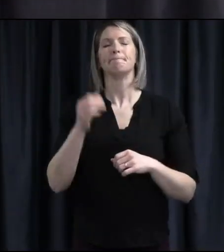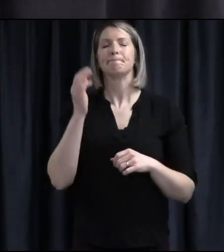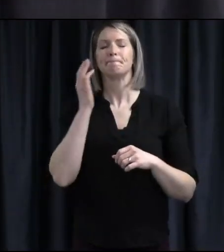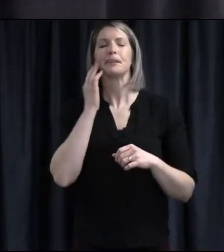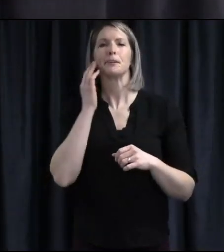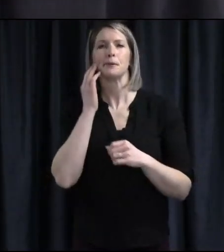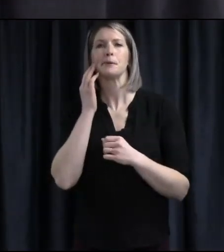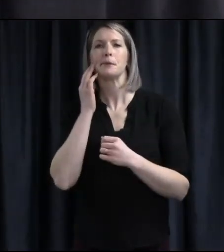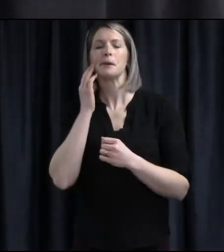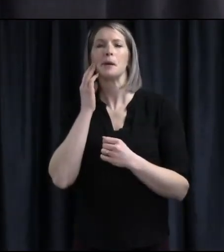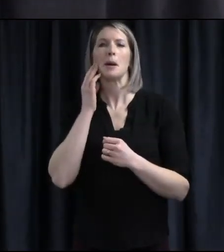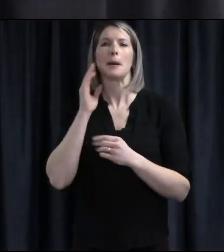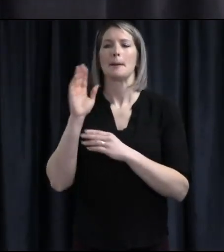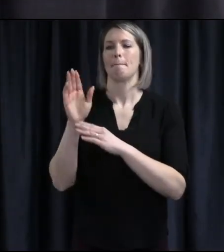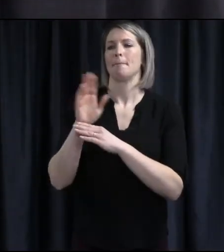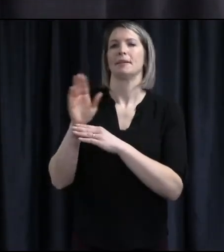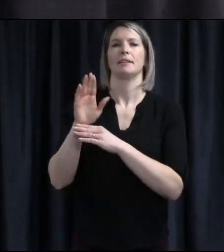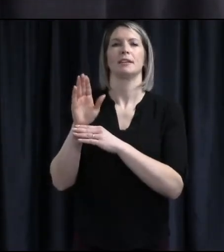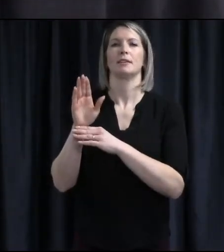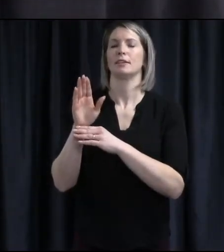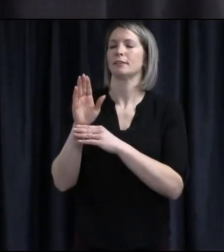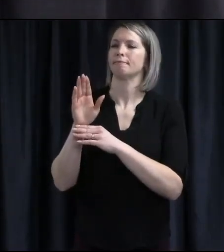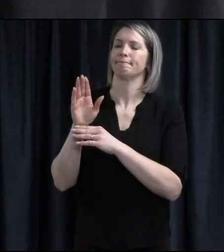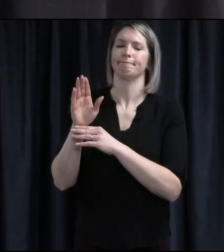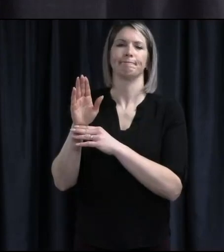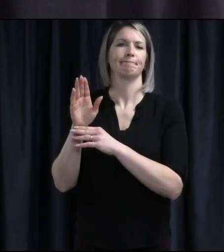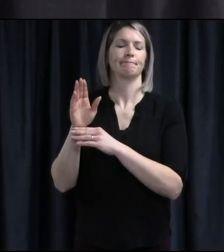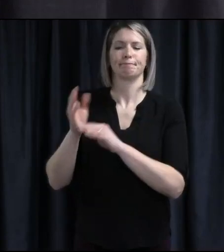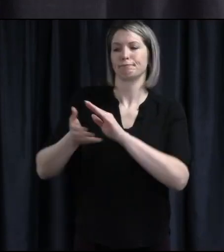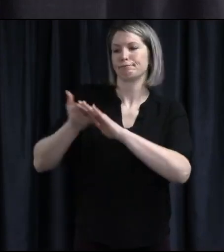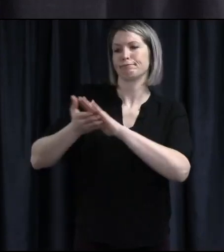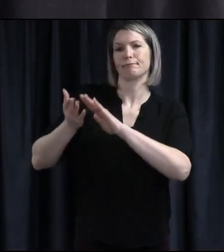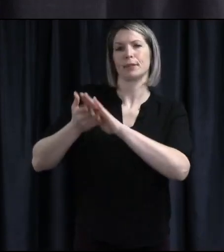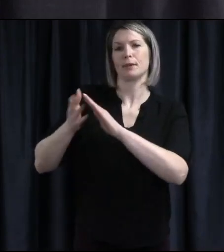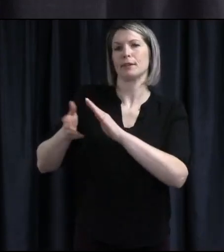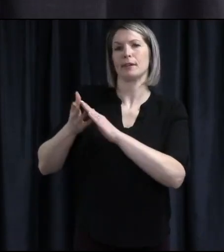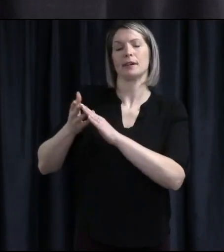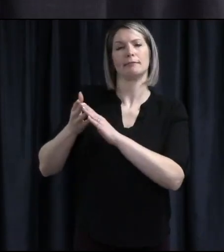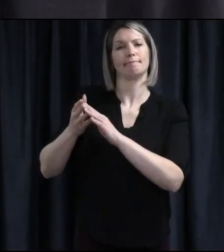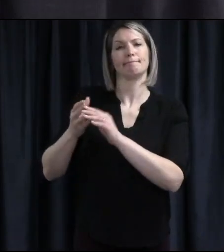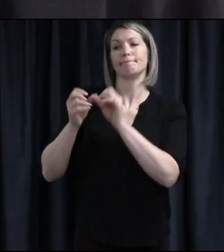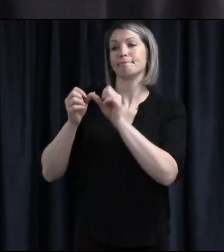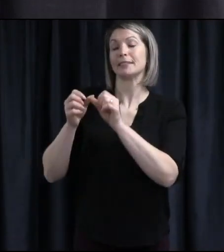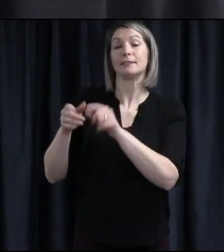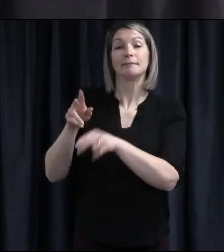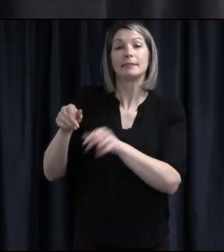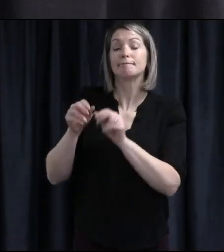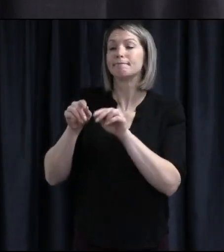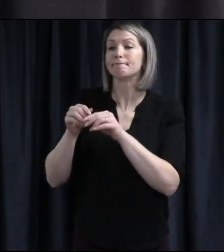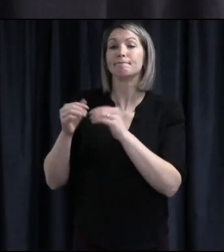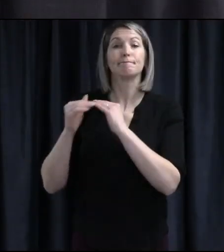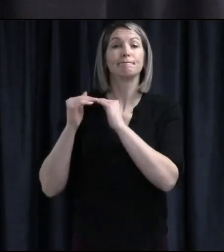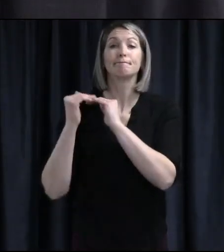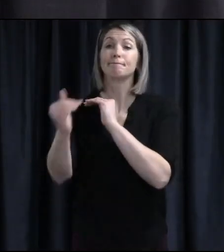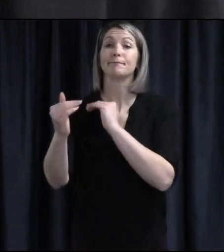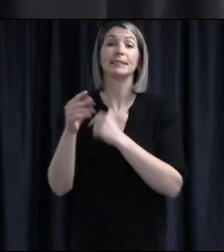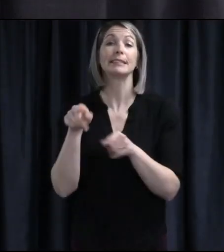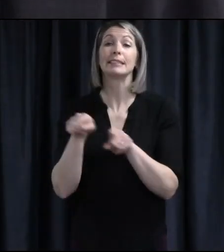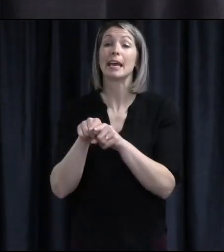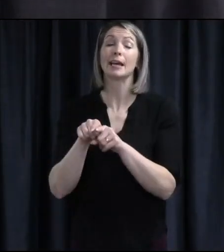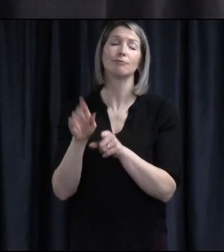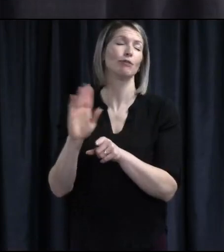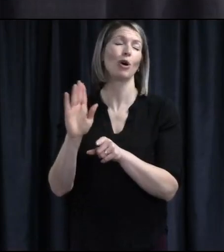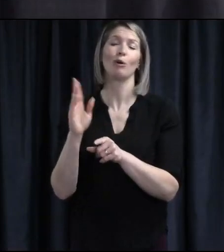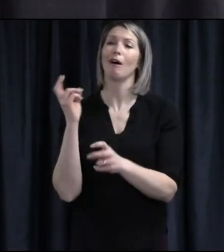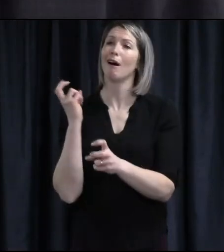general. This is not a normal way of doing business. These are very tough times.